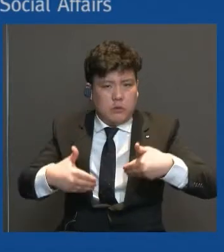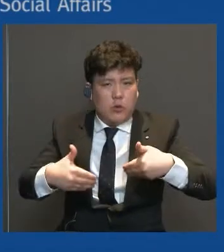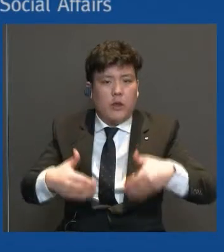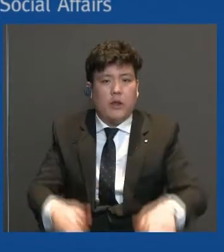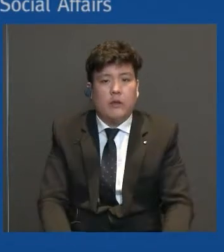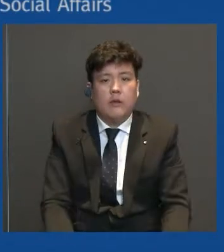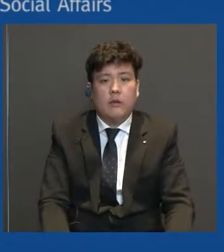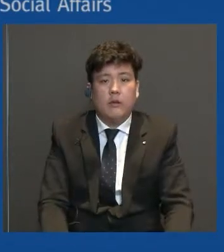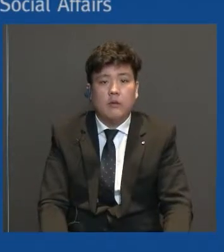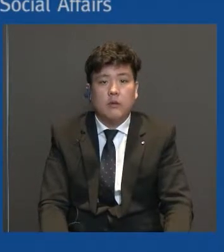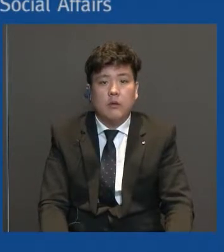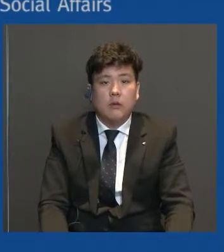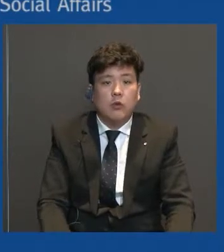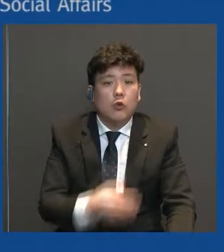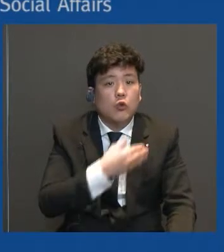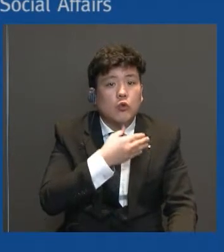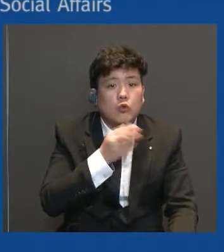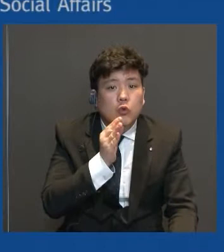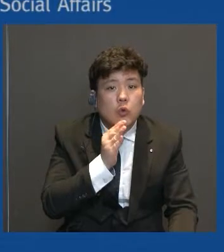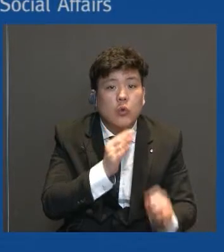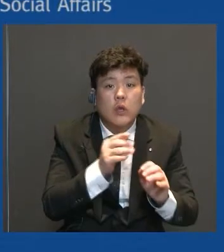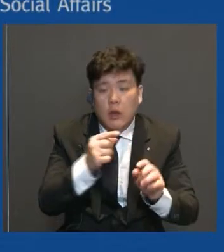public education and policies.